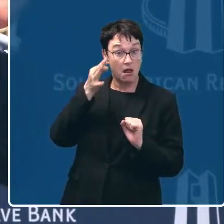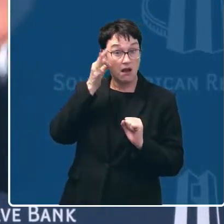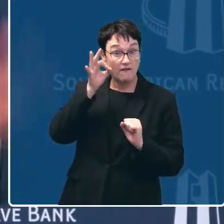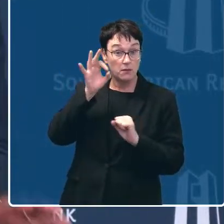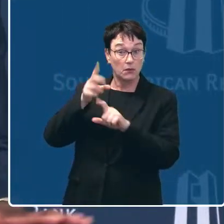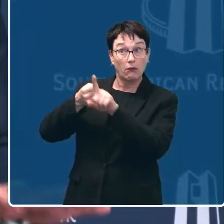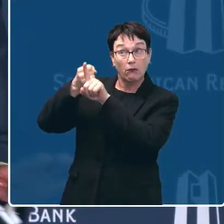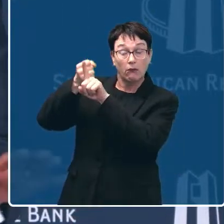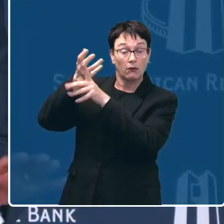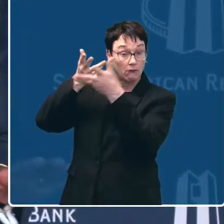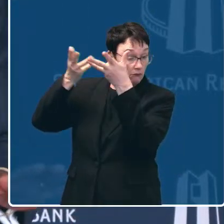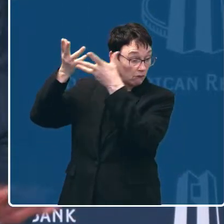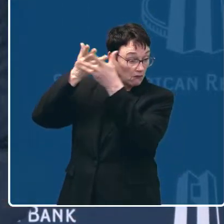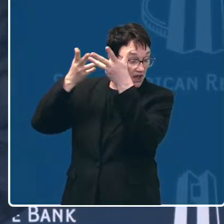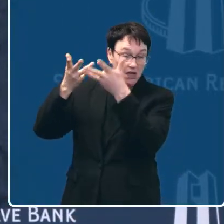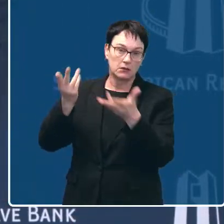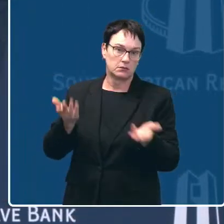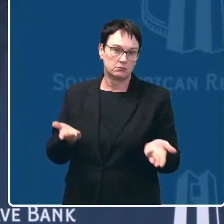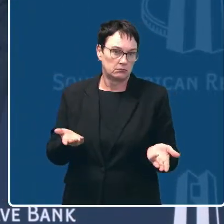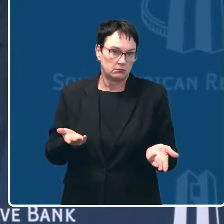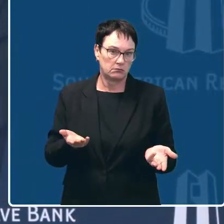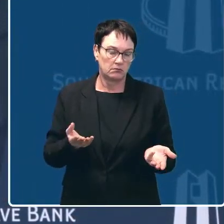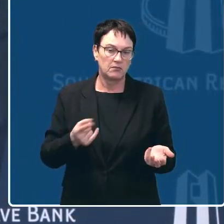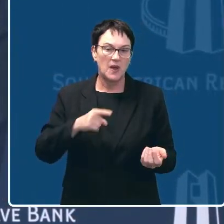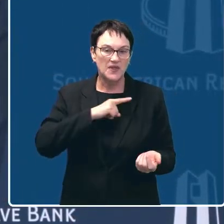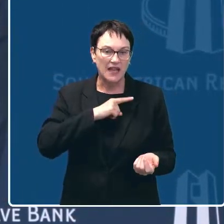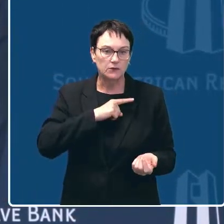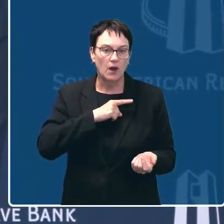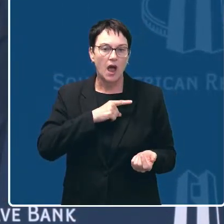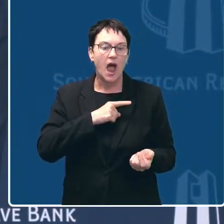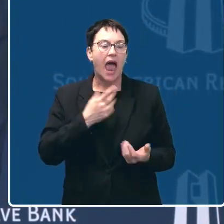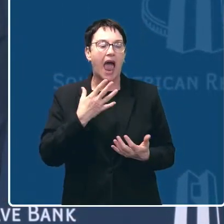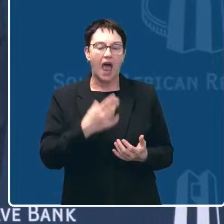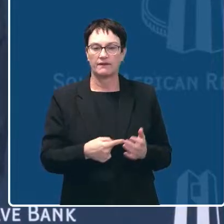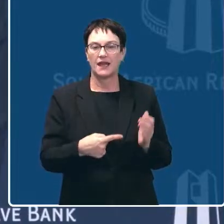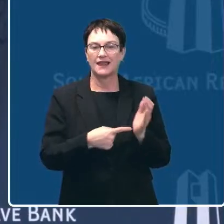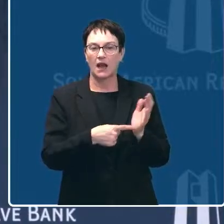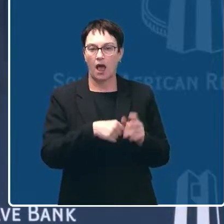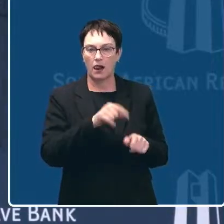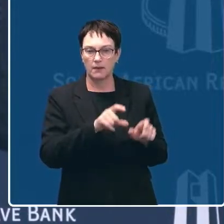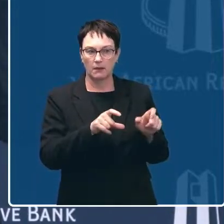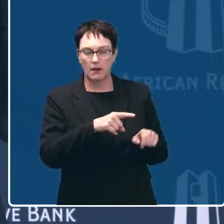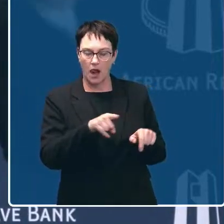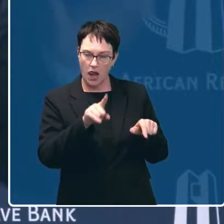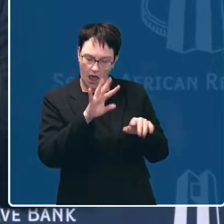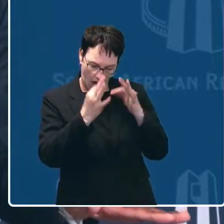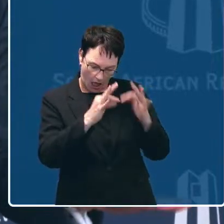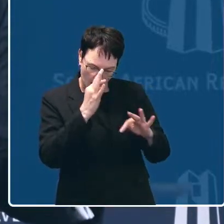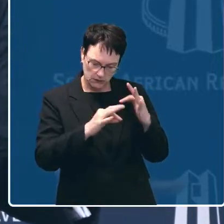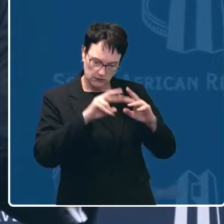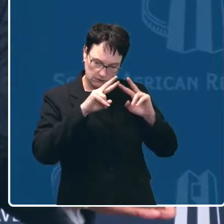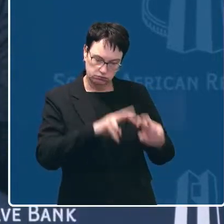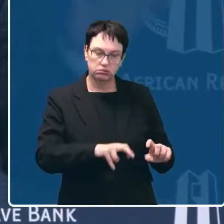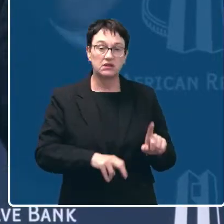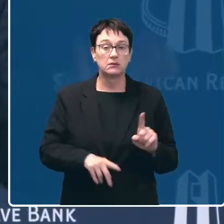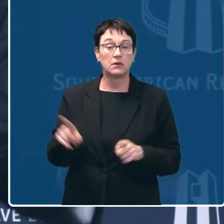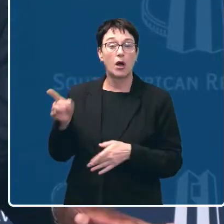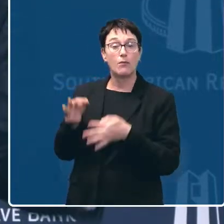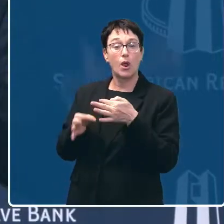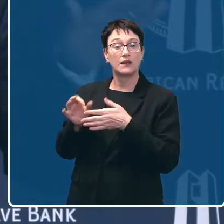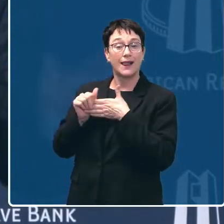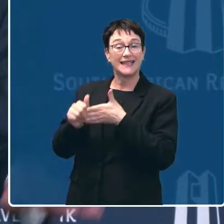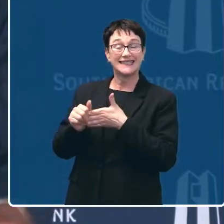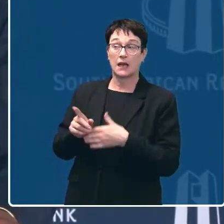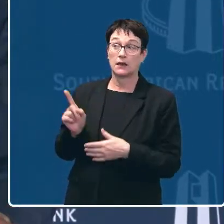is exactly why you have got technocrats doing the technical analysis and the political leader having